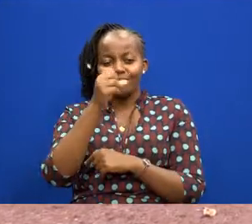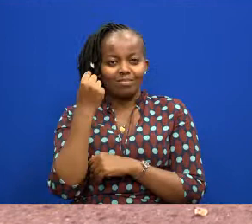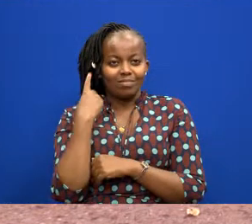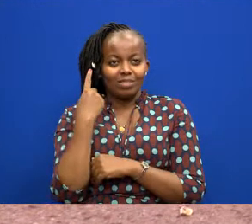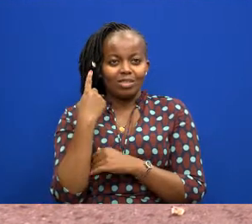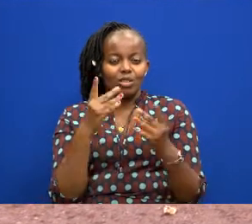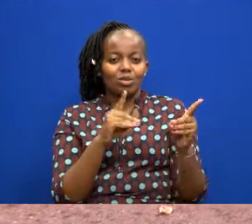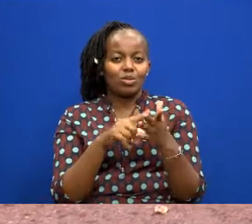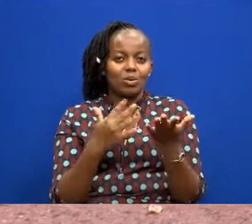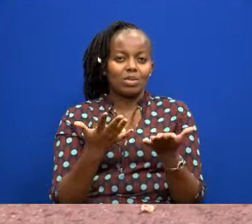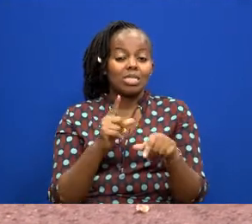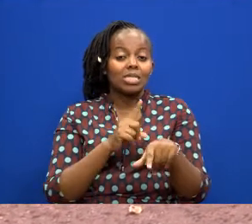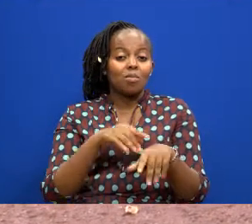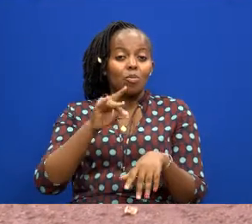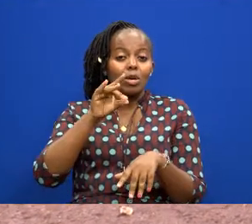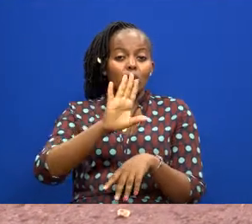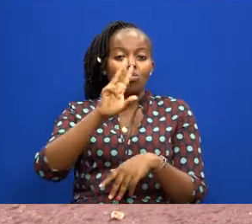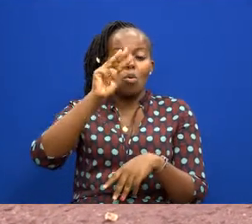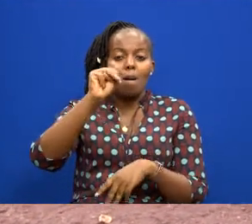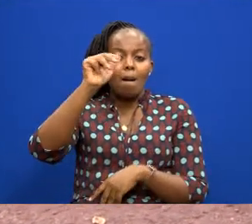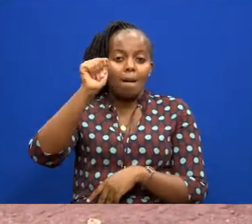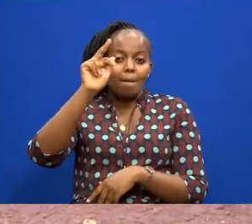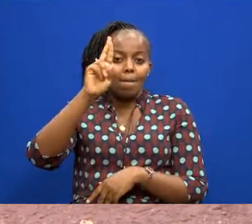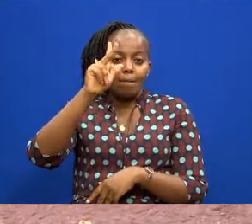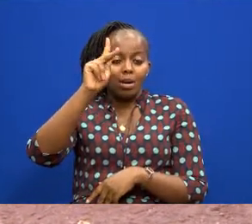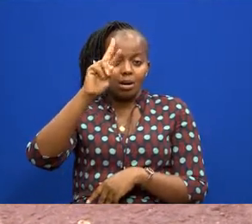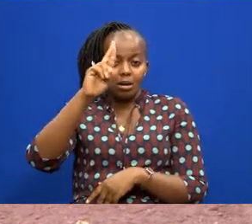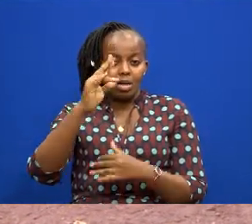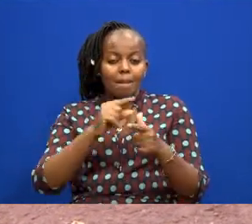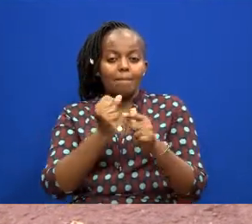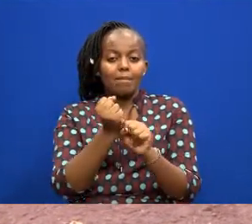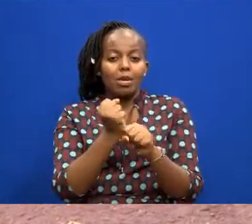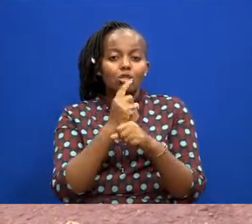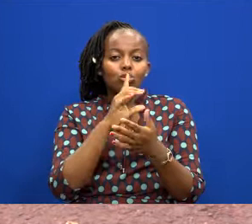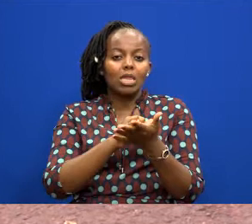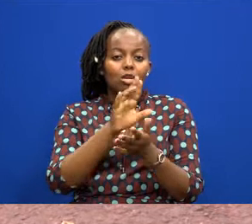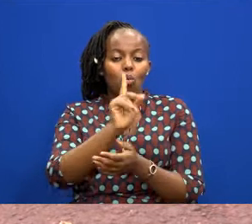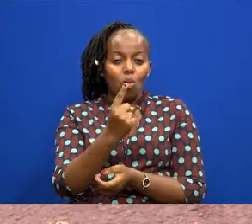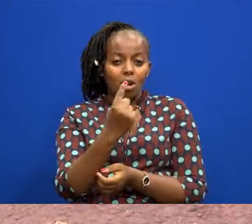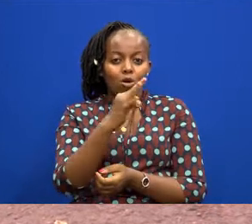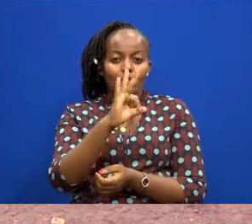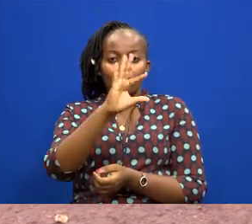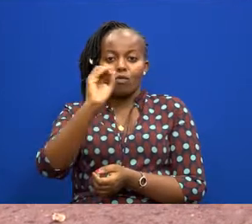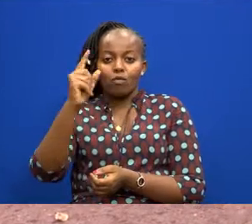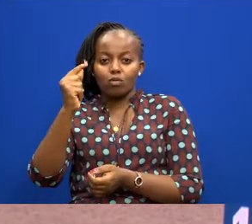and when you're picking your marker, make sure that only one foot is stepping down.